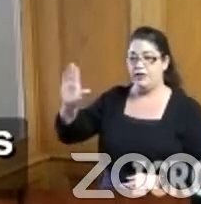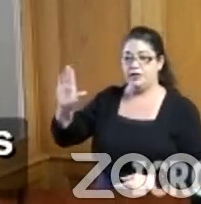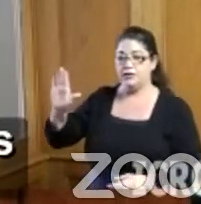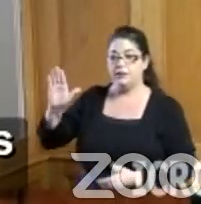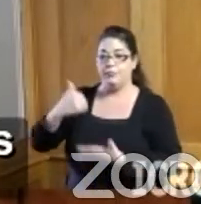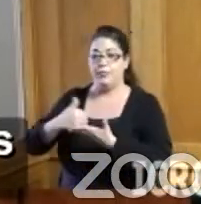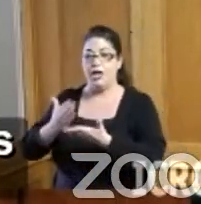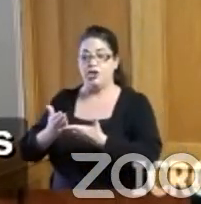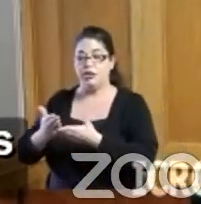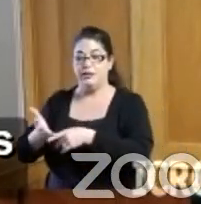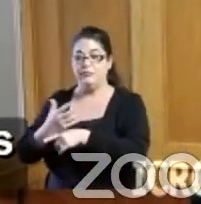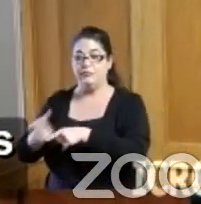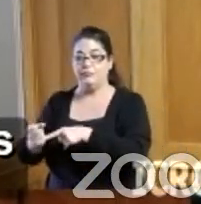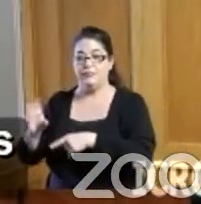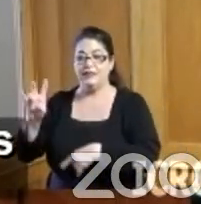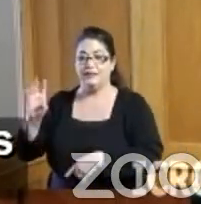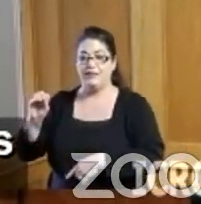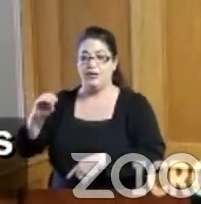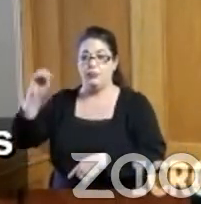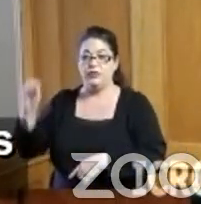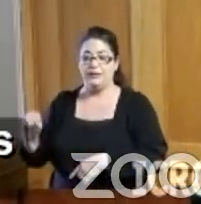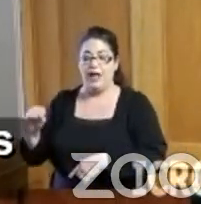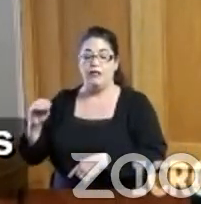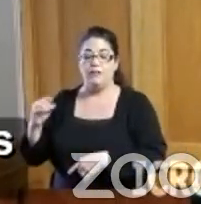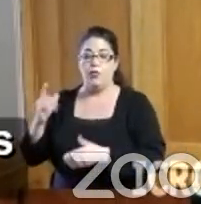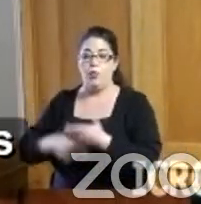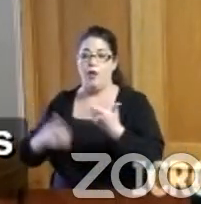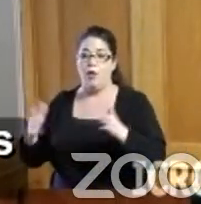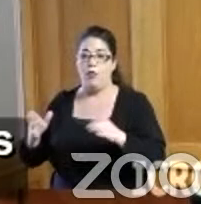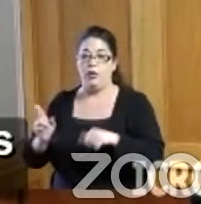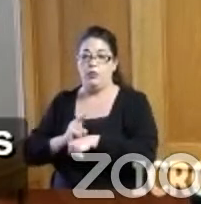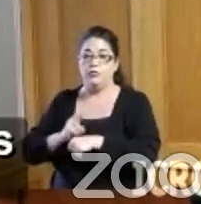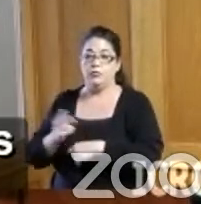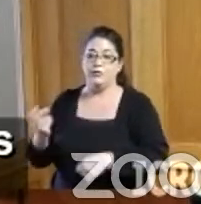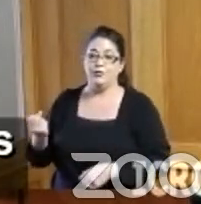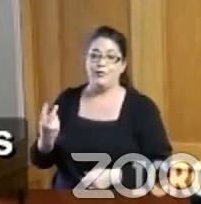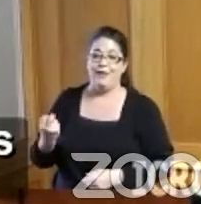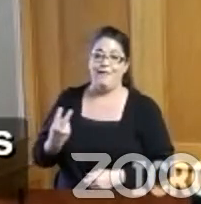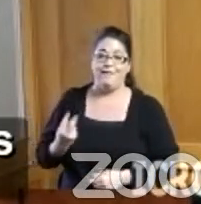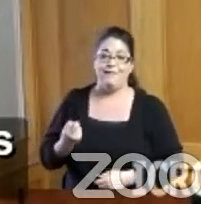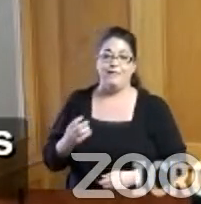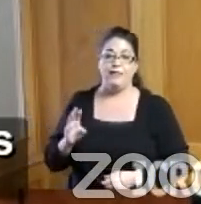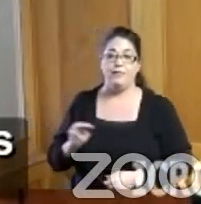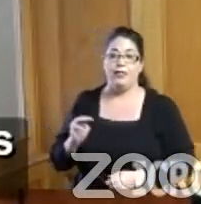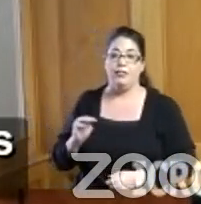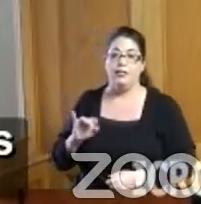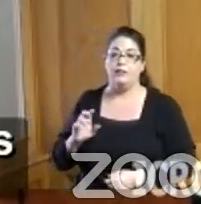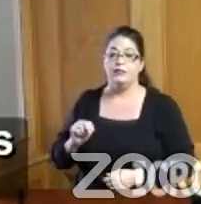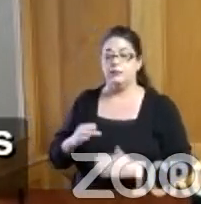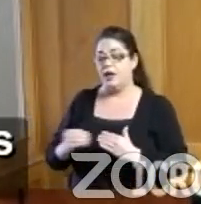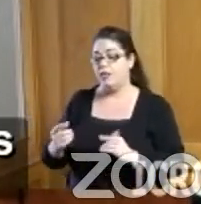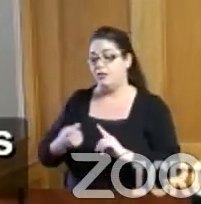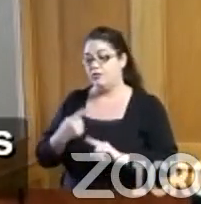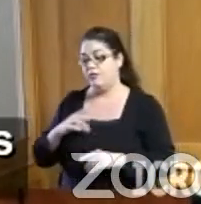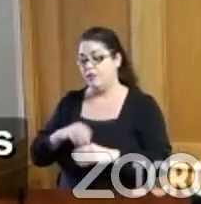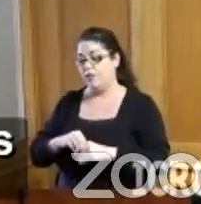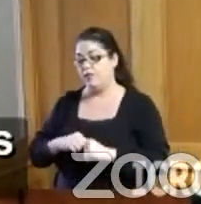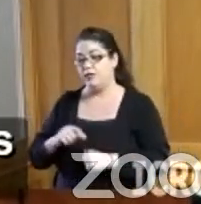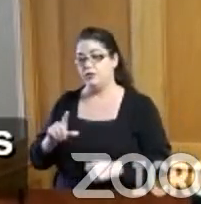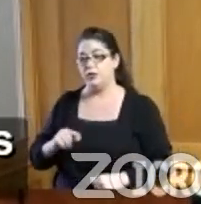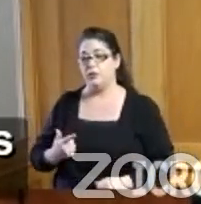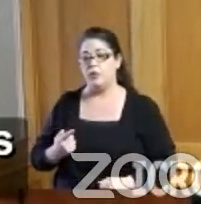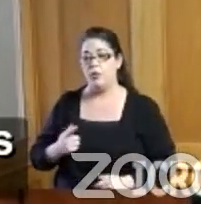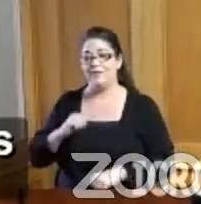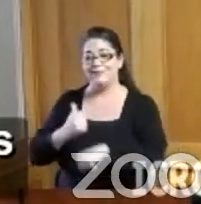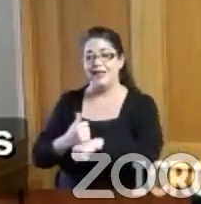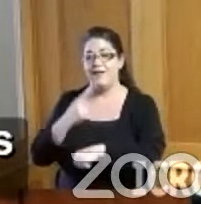the budget that was approved, or the appropriation of $12 million that was part of the 2021 MSD CIP for